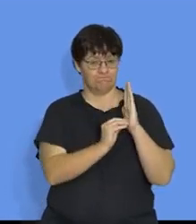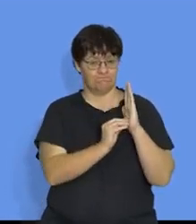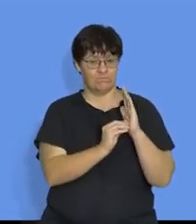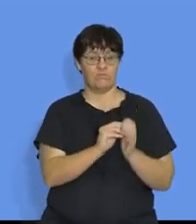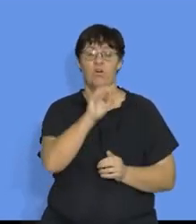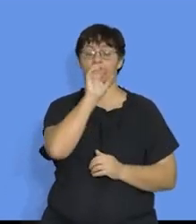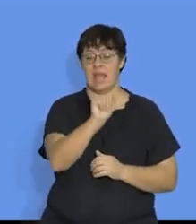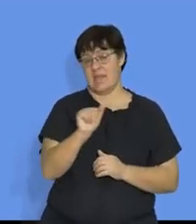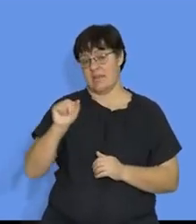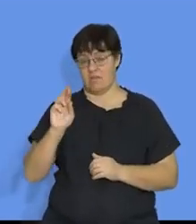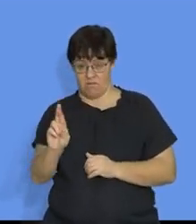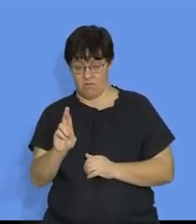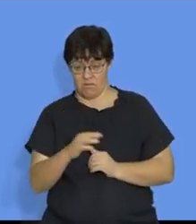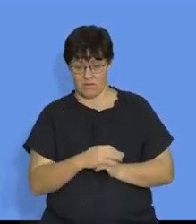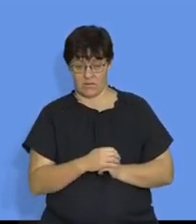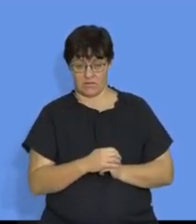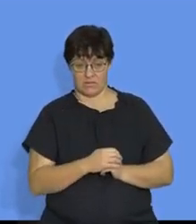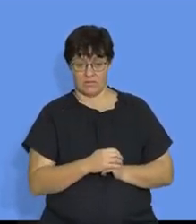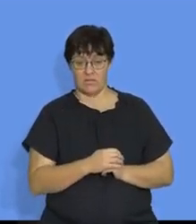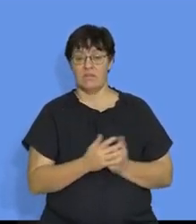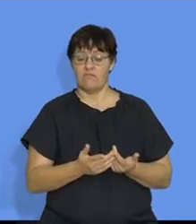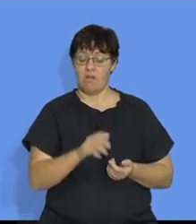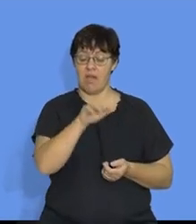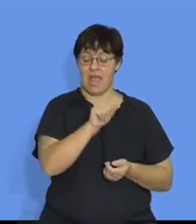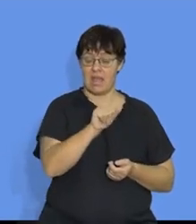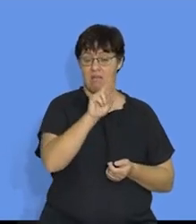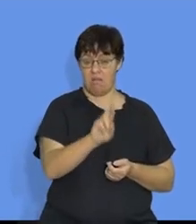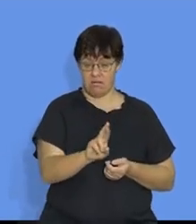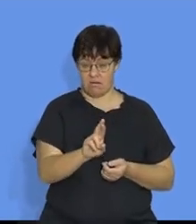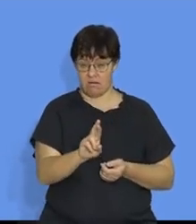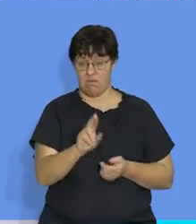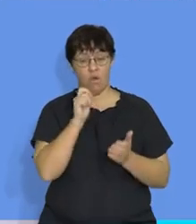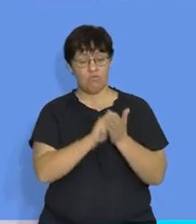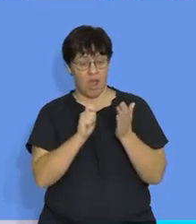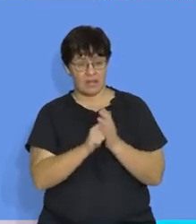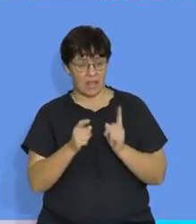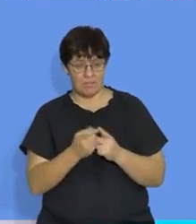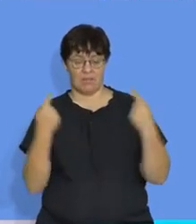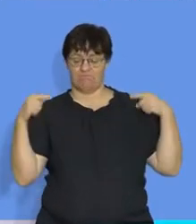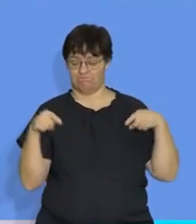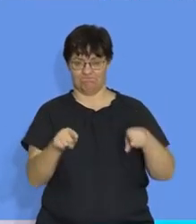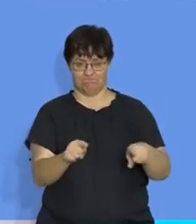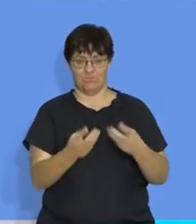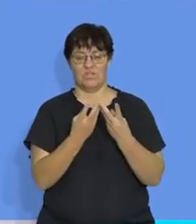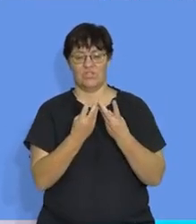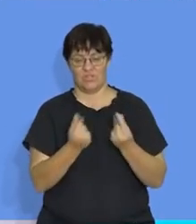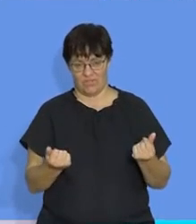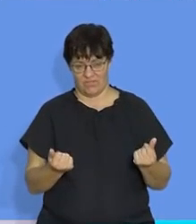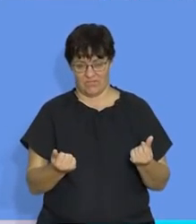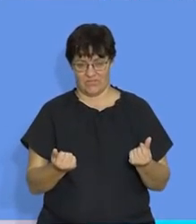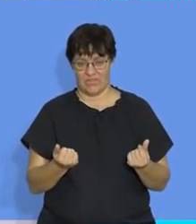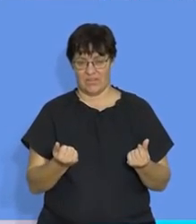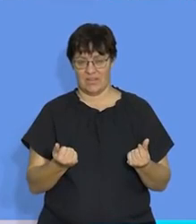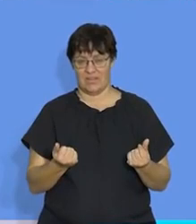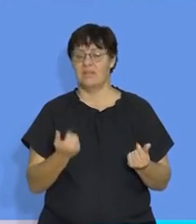of A and R. Writing them in terms of A and R will allow me to solve simultaneously, and then I